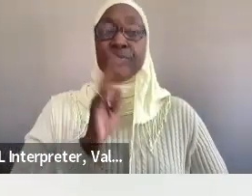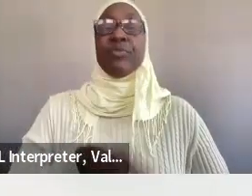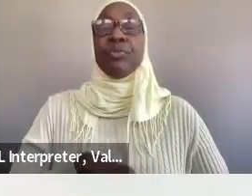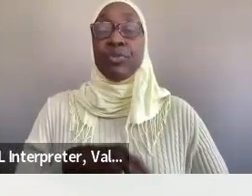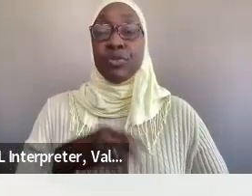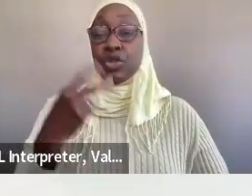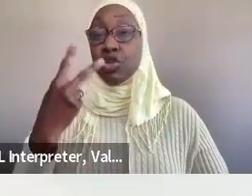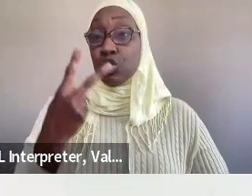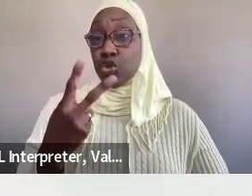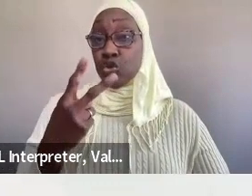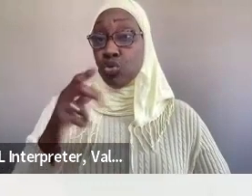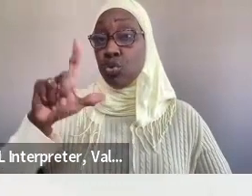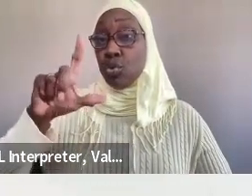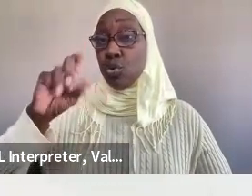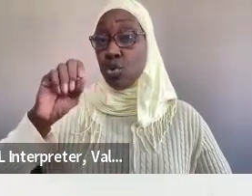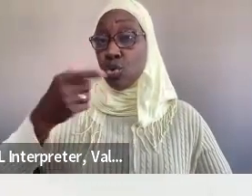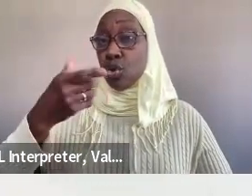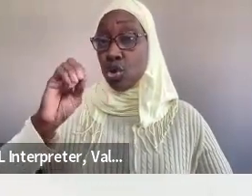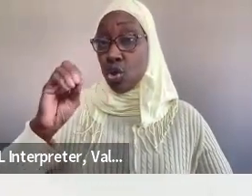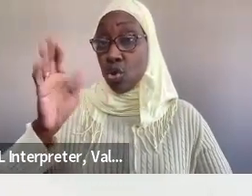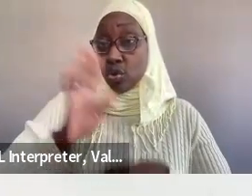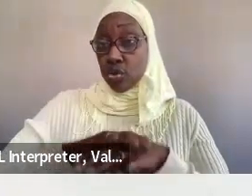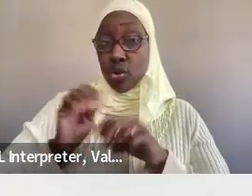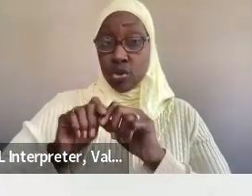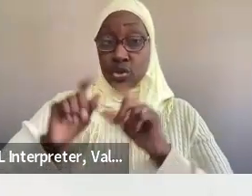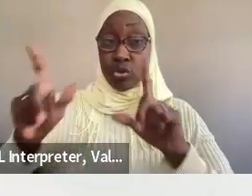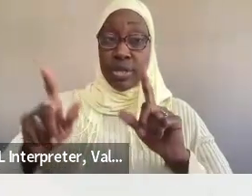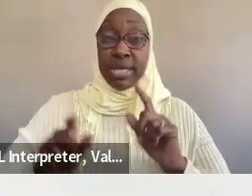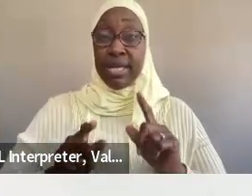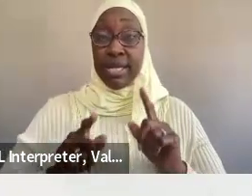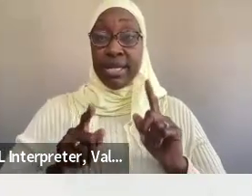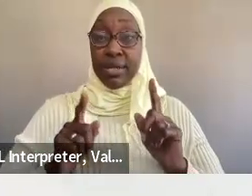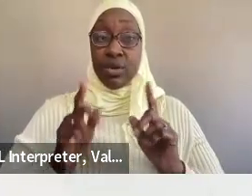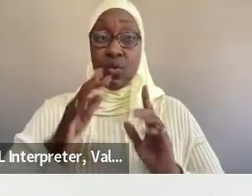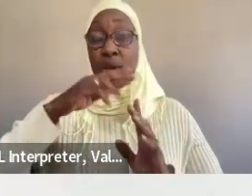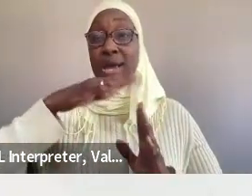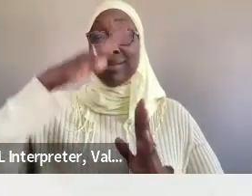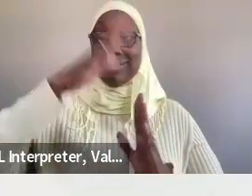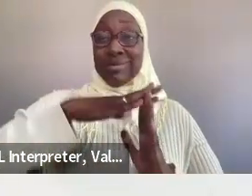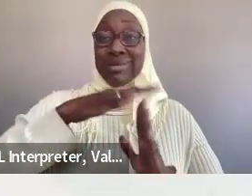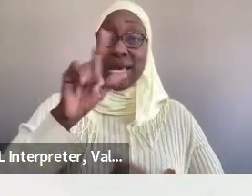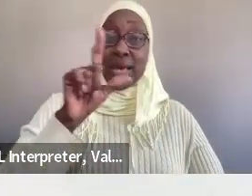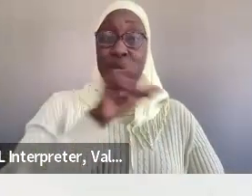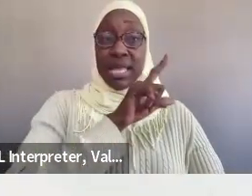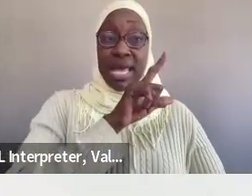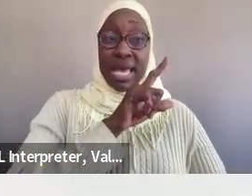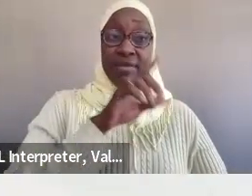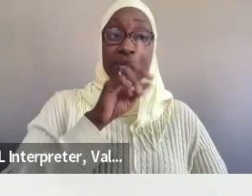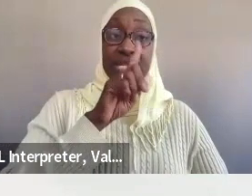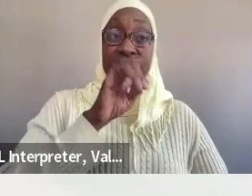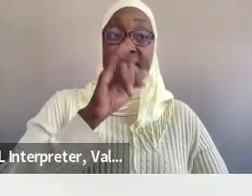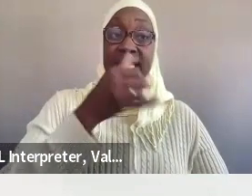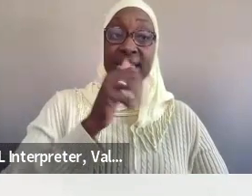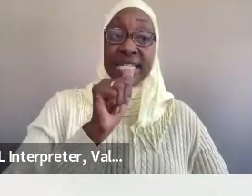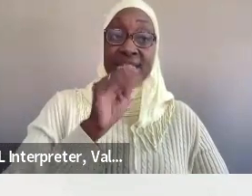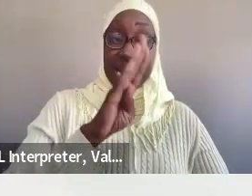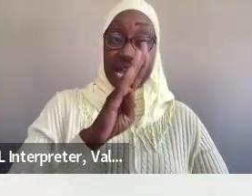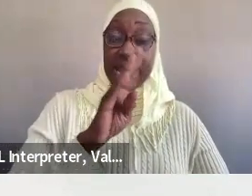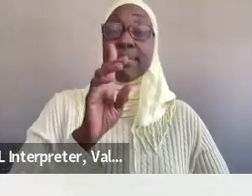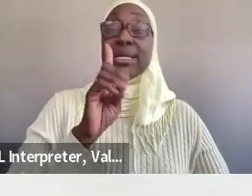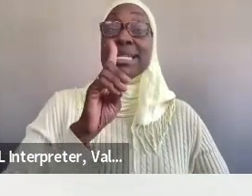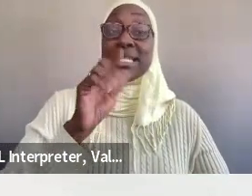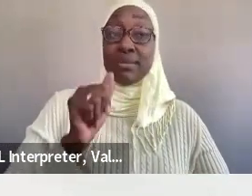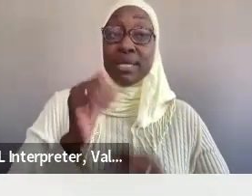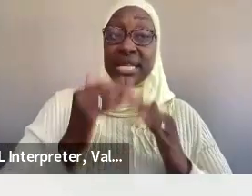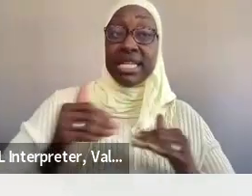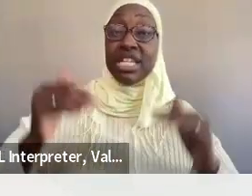at Brown. And there's a purple circle, two purple circles with different orange logos showing different